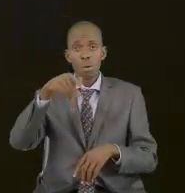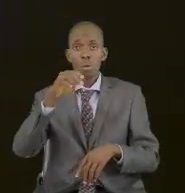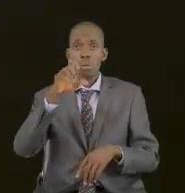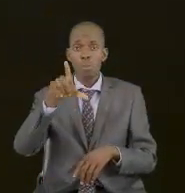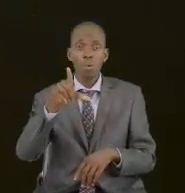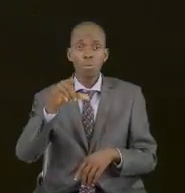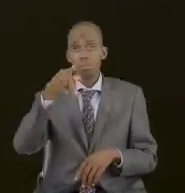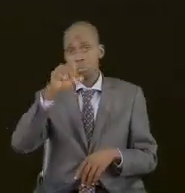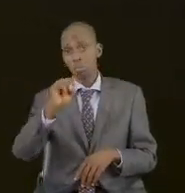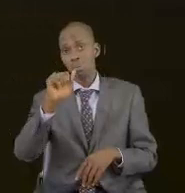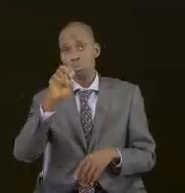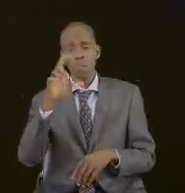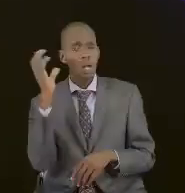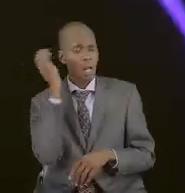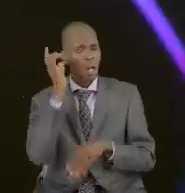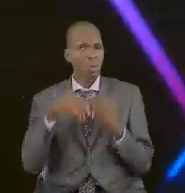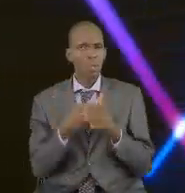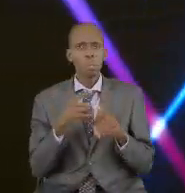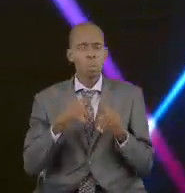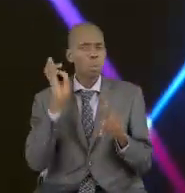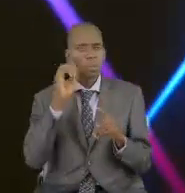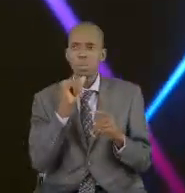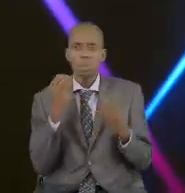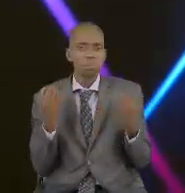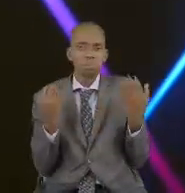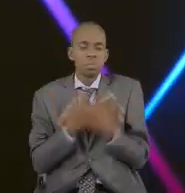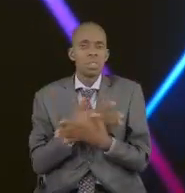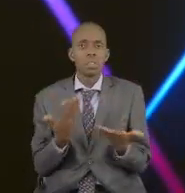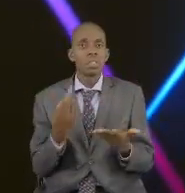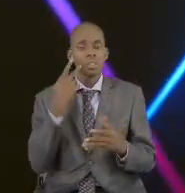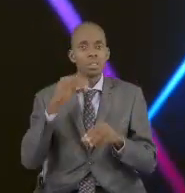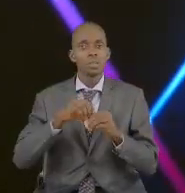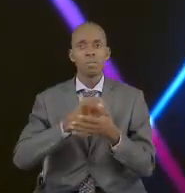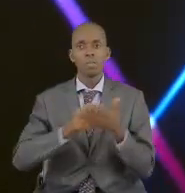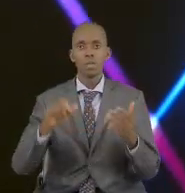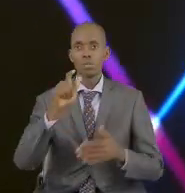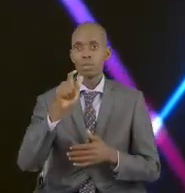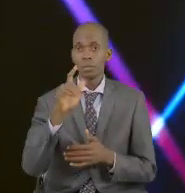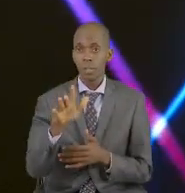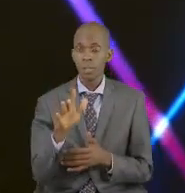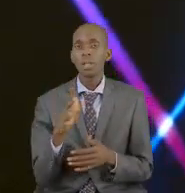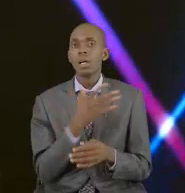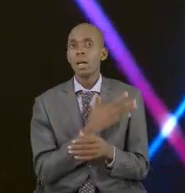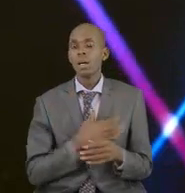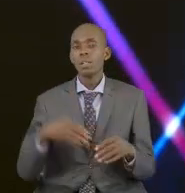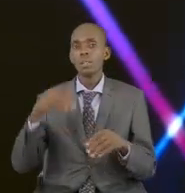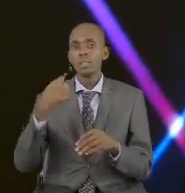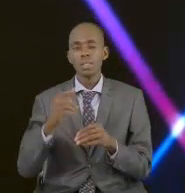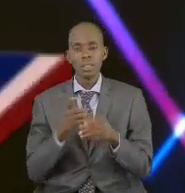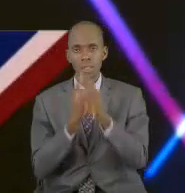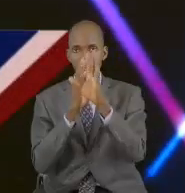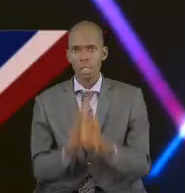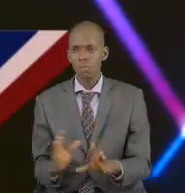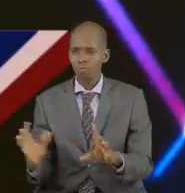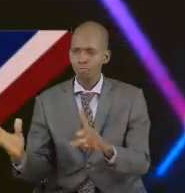what the brethren did in verse 25. In verse 25, and then the disciples took him by night, and